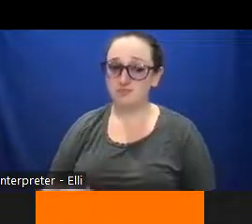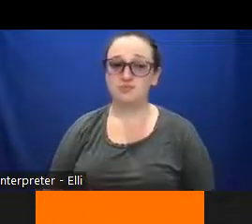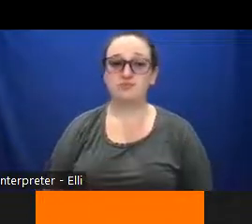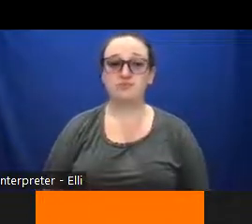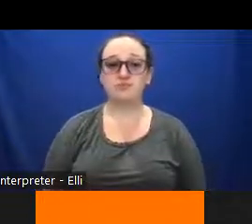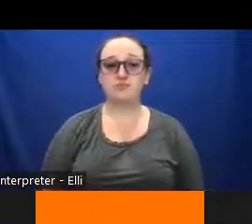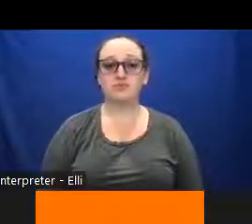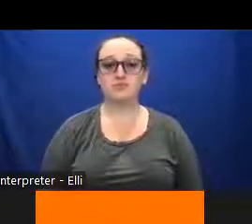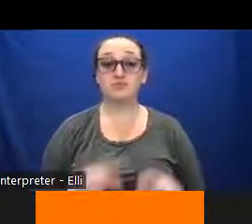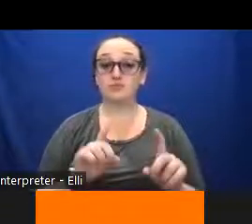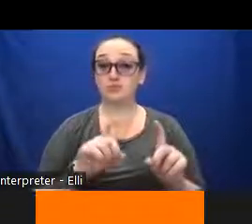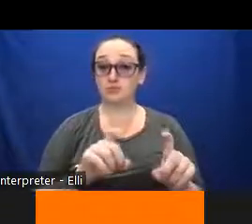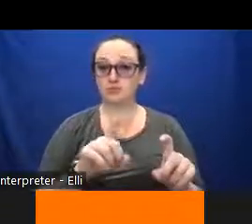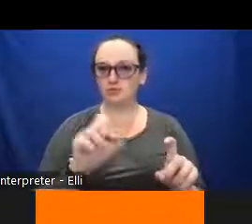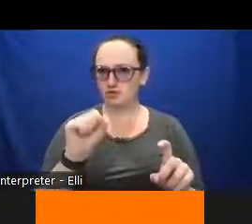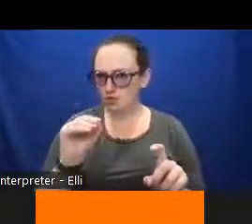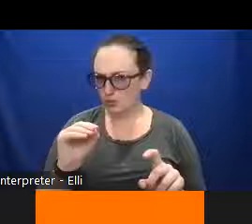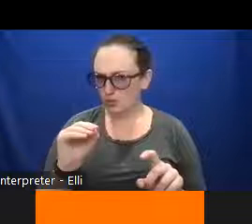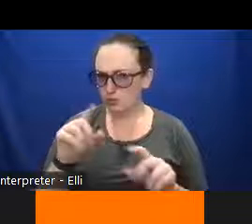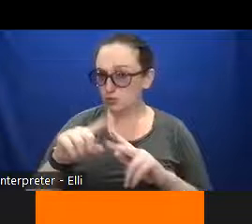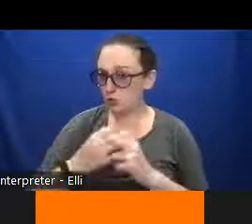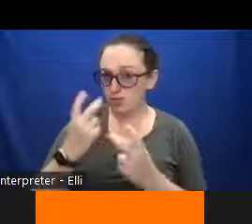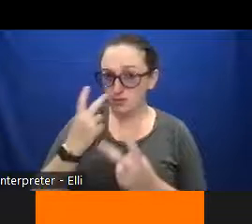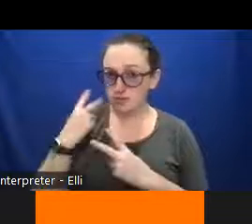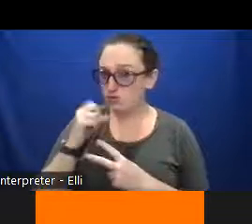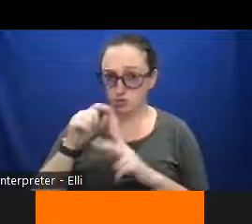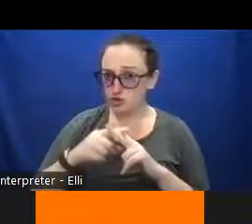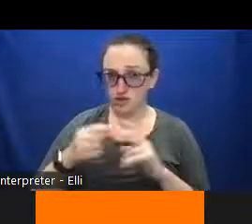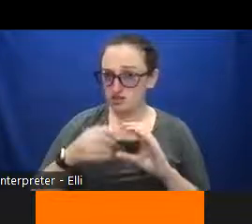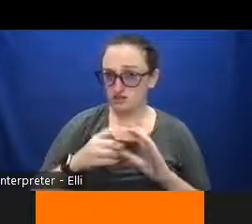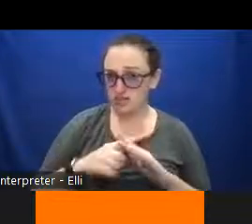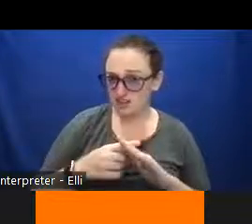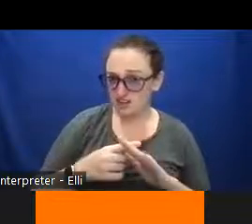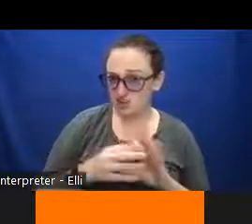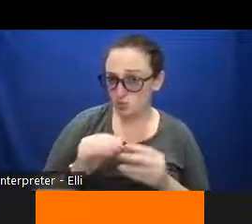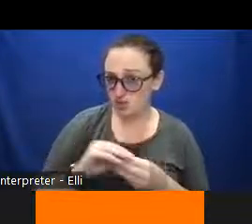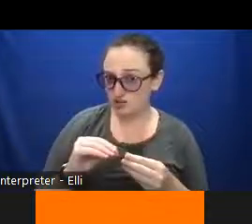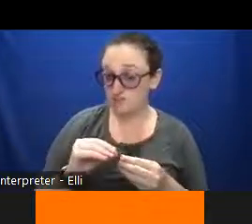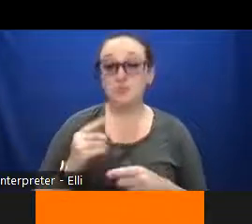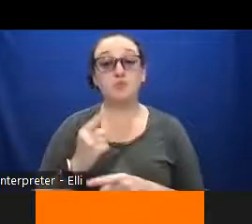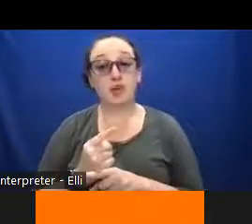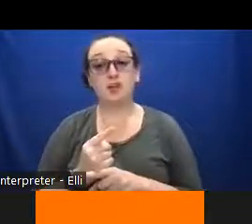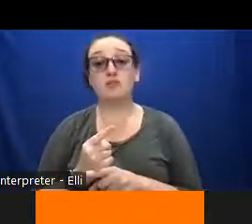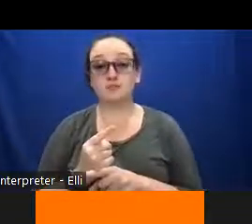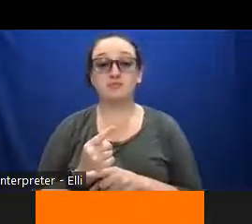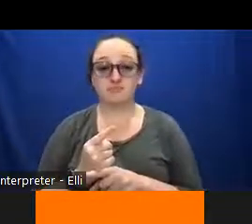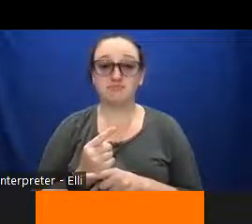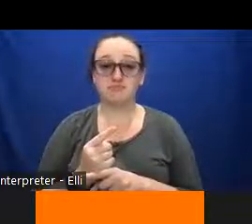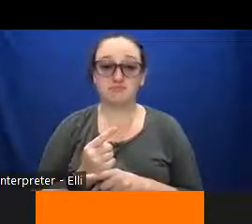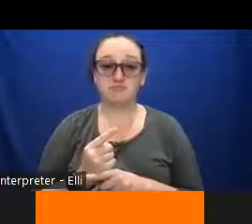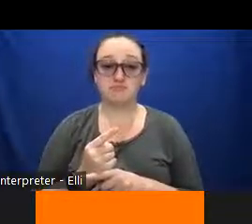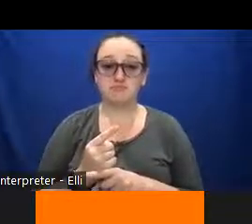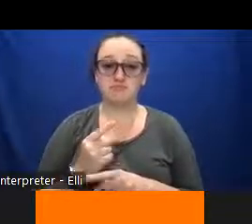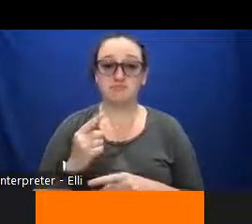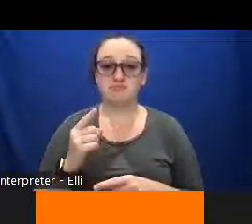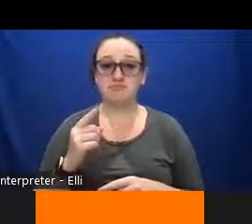So you start with the memories, you don't start at the beginning. You have to engage with feelings to get to the facts. Makes sense. Check you, Professor,